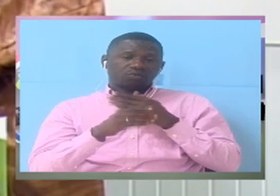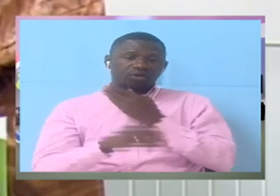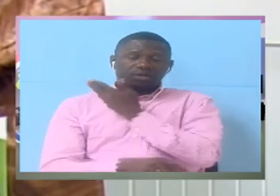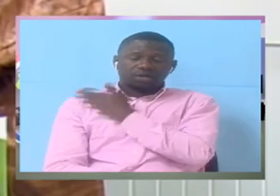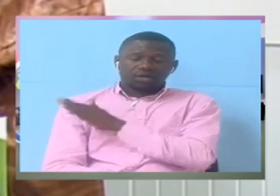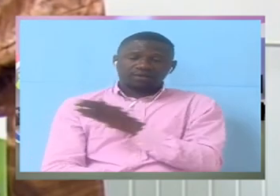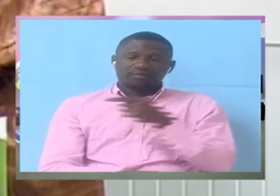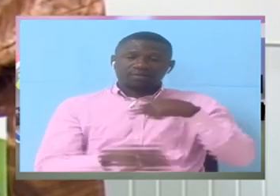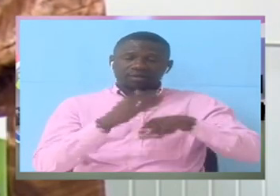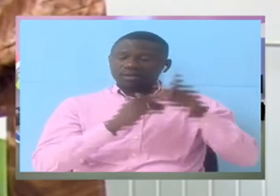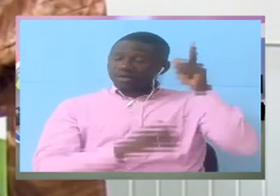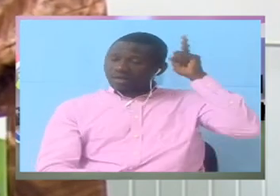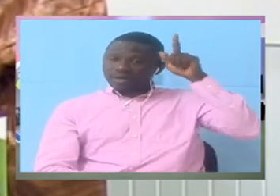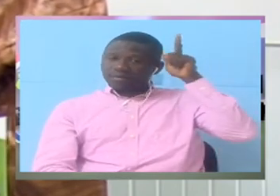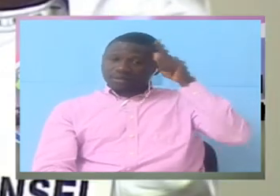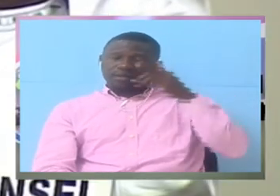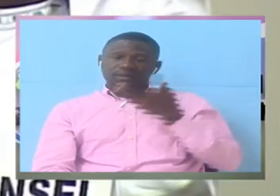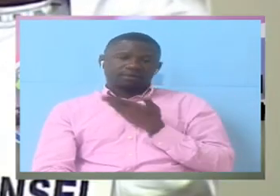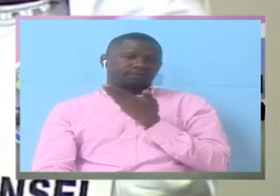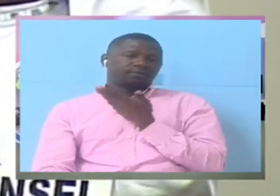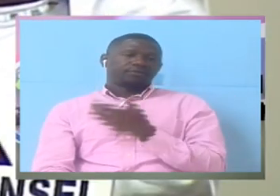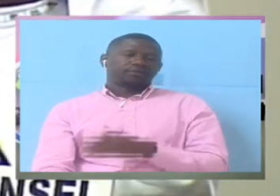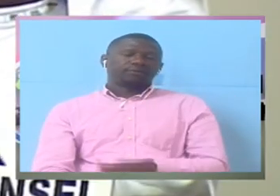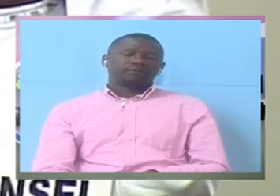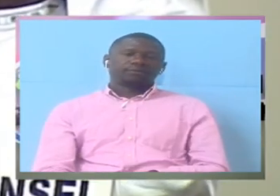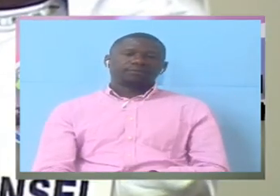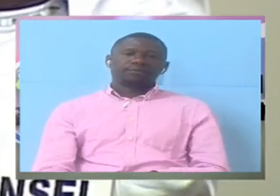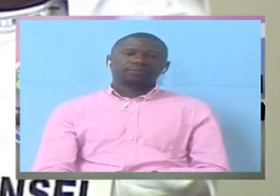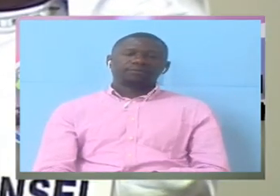I saw that picture before we left Liberia.